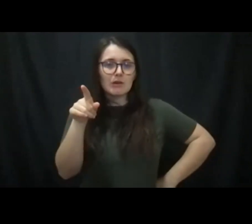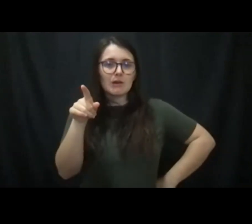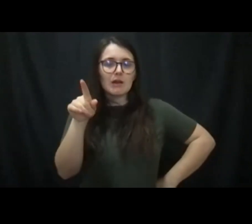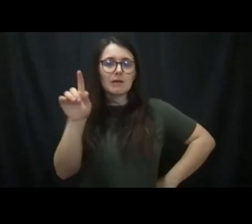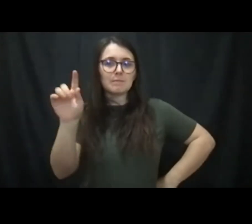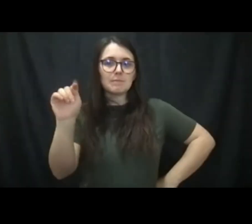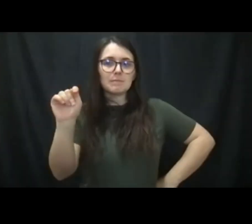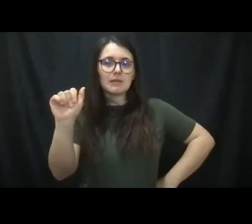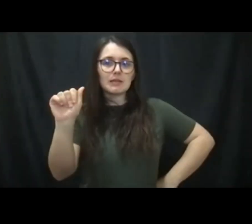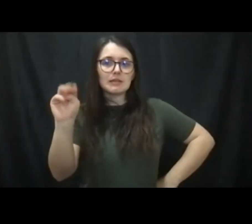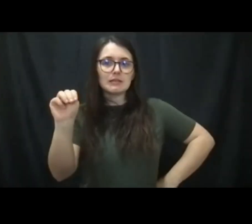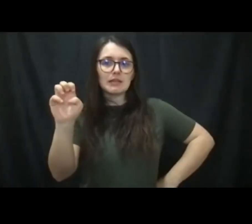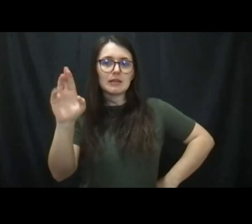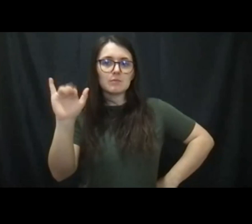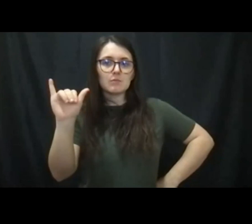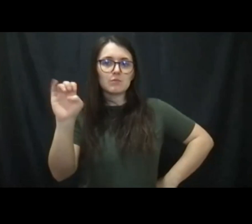Humphrey.